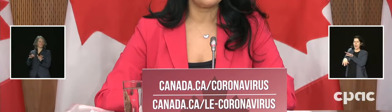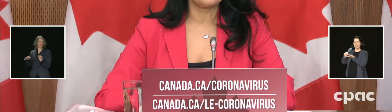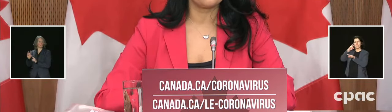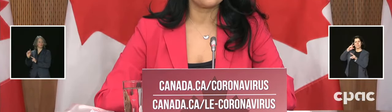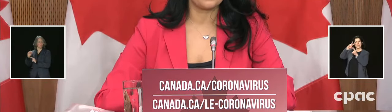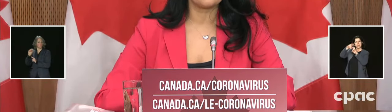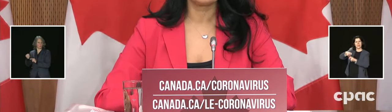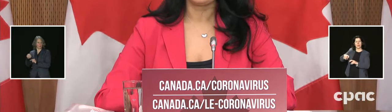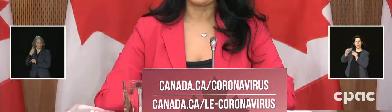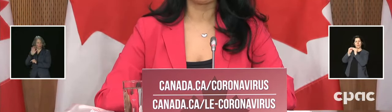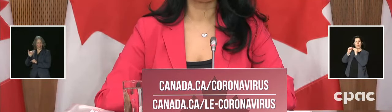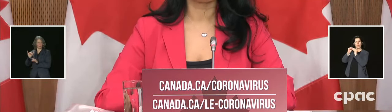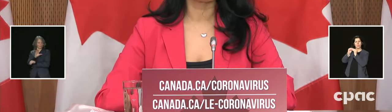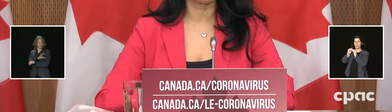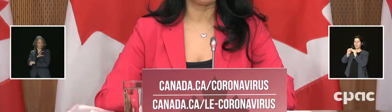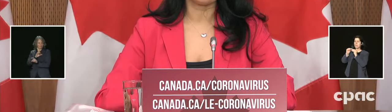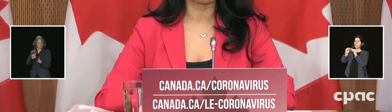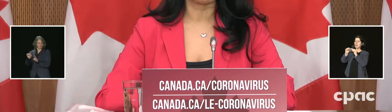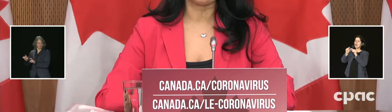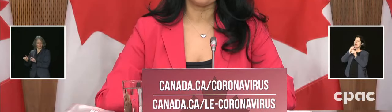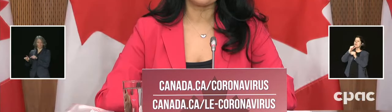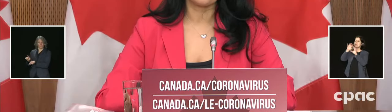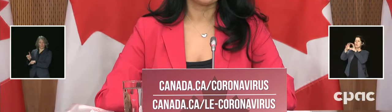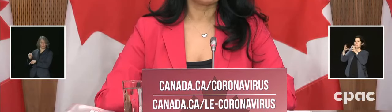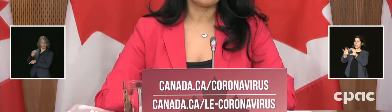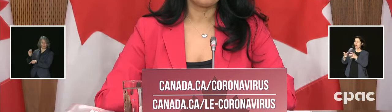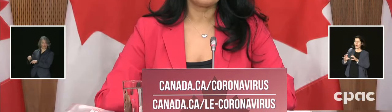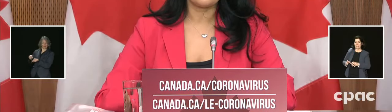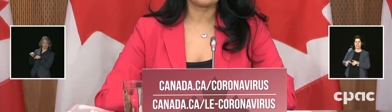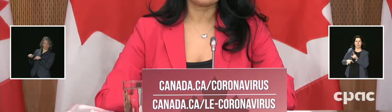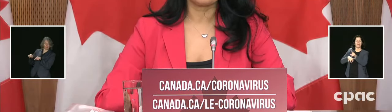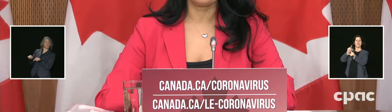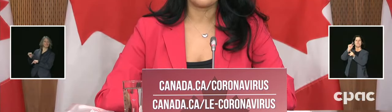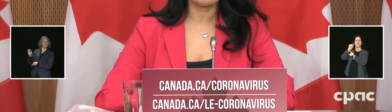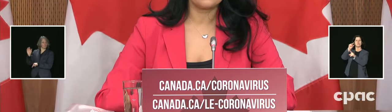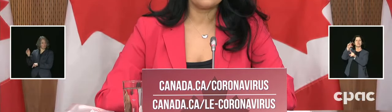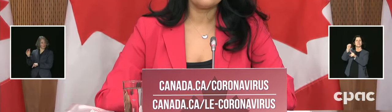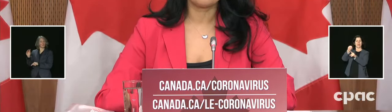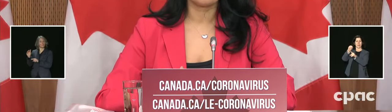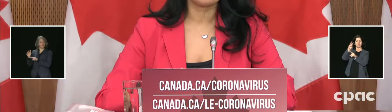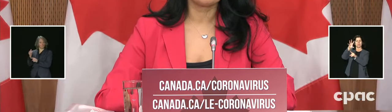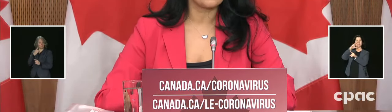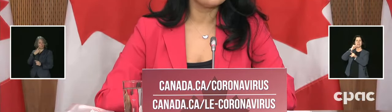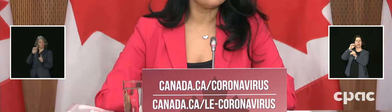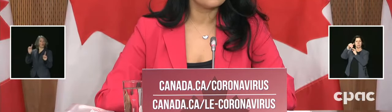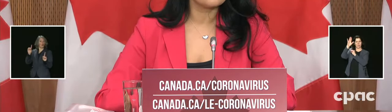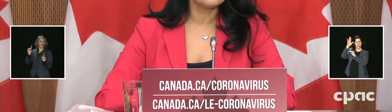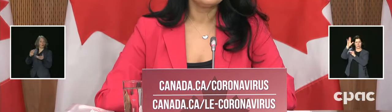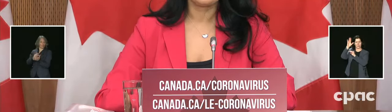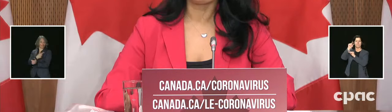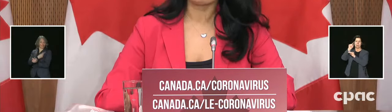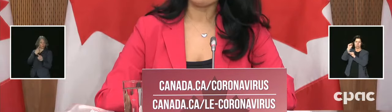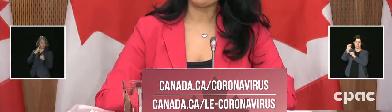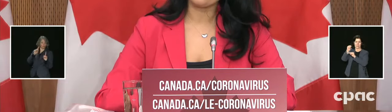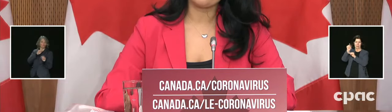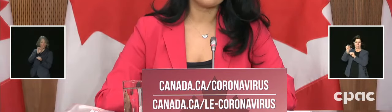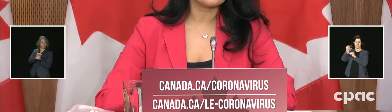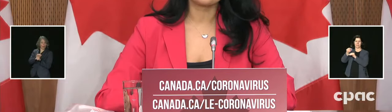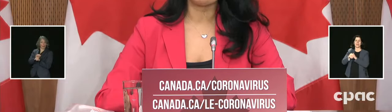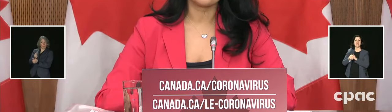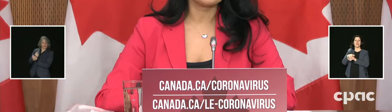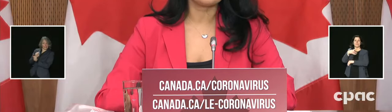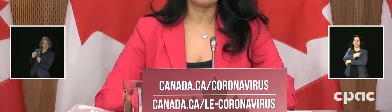the people in those trials, and the results from those groups showed that the efficacy, so how well the vaccine worked, and the safety